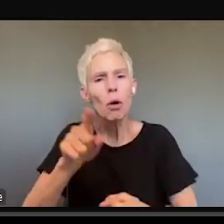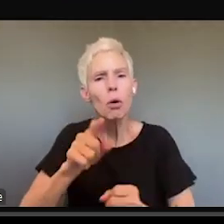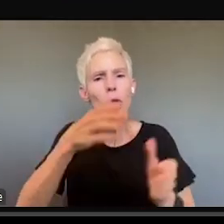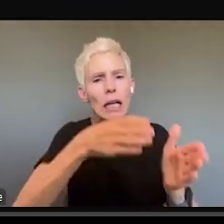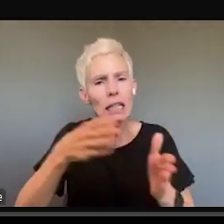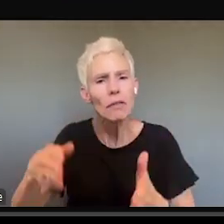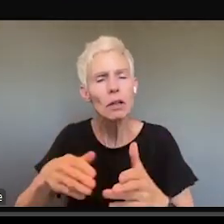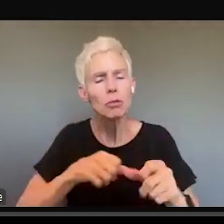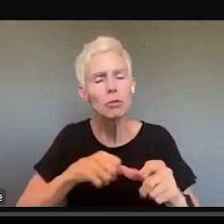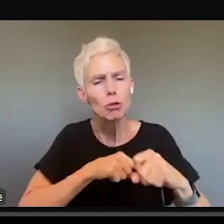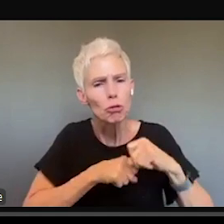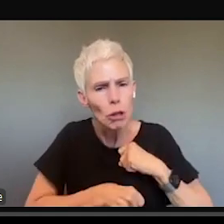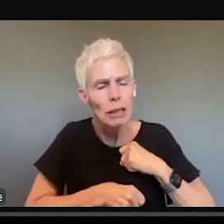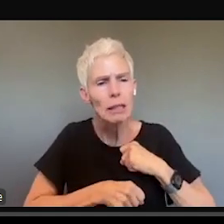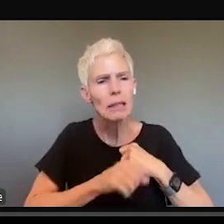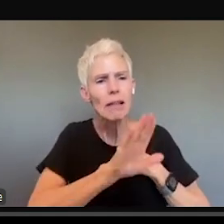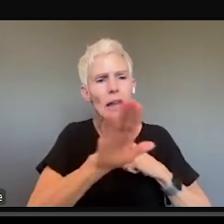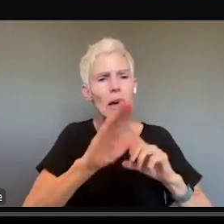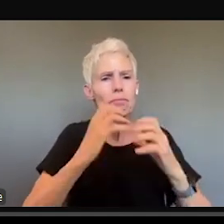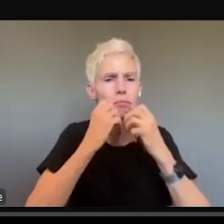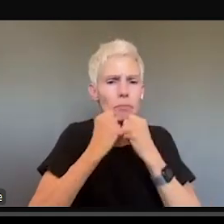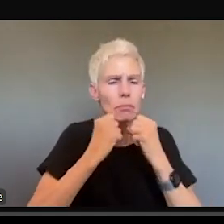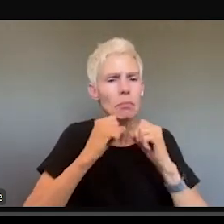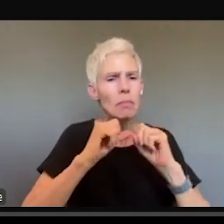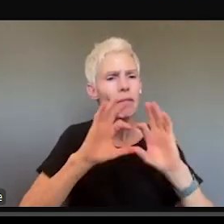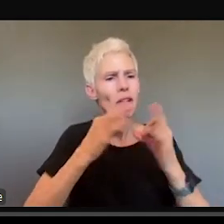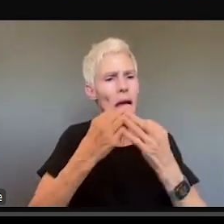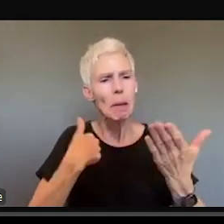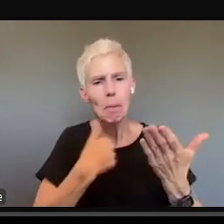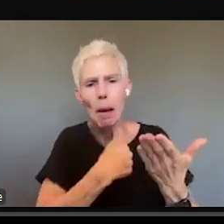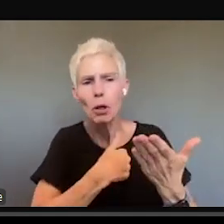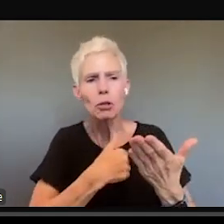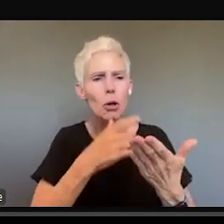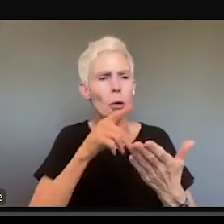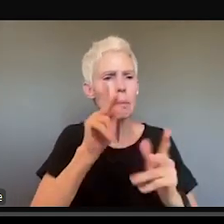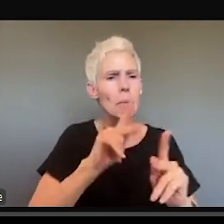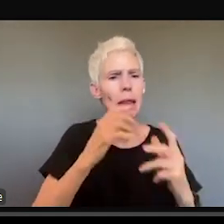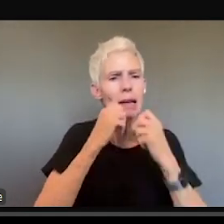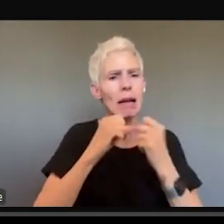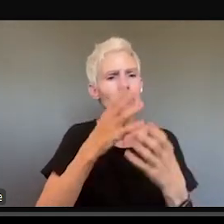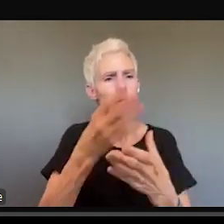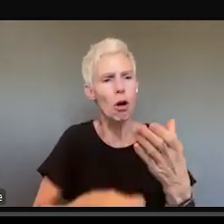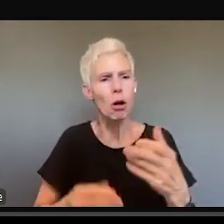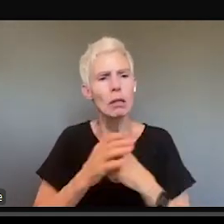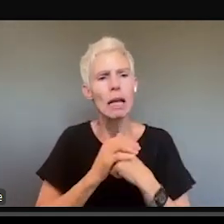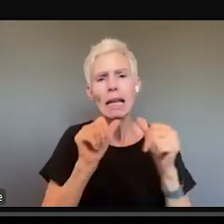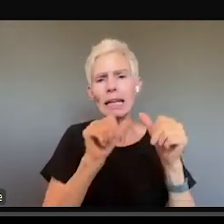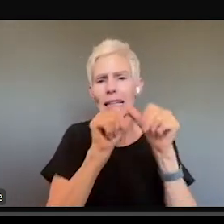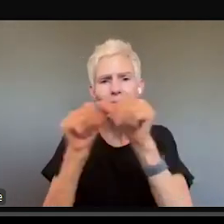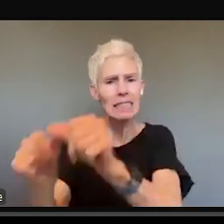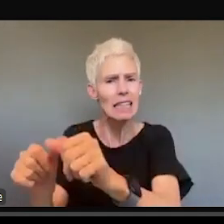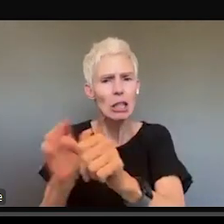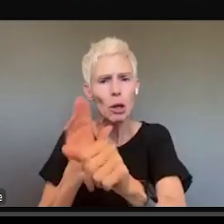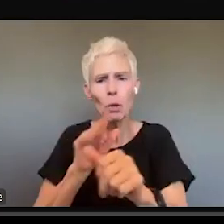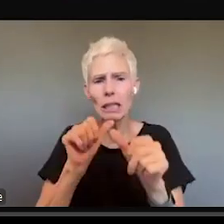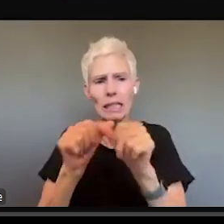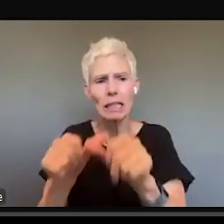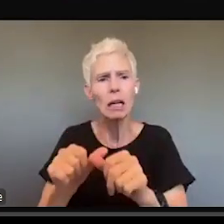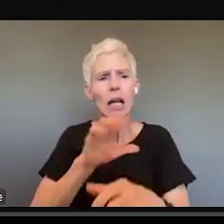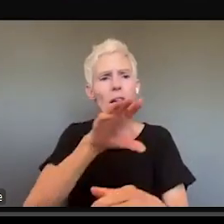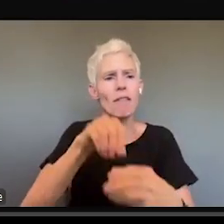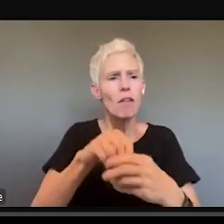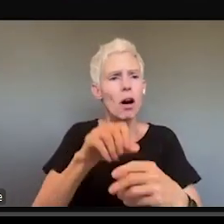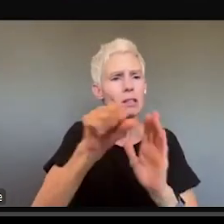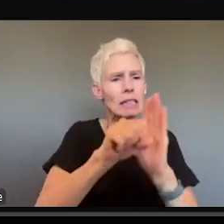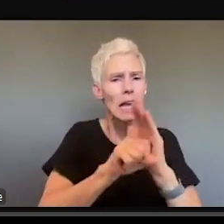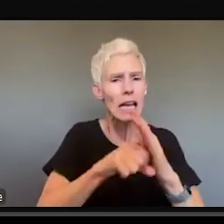be talking about more, legal tools throughout the behavioral health care continuum, and the evolving landscape of state hospitals and public